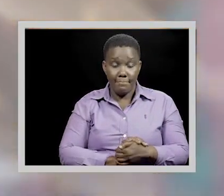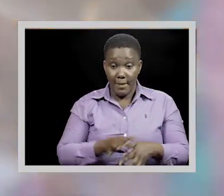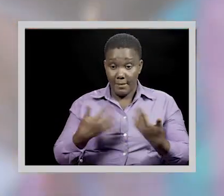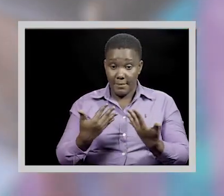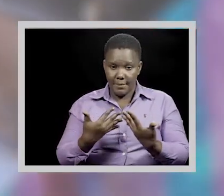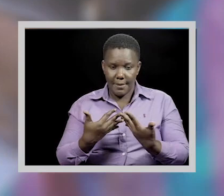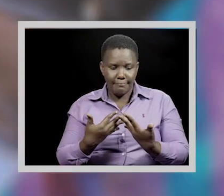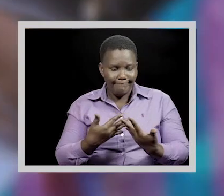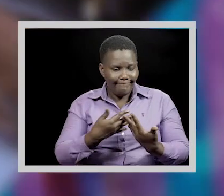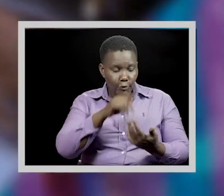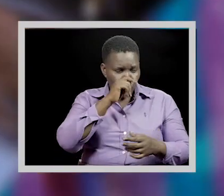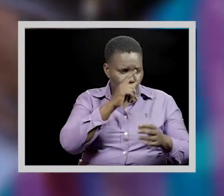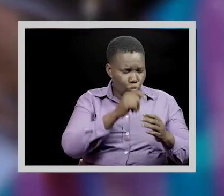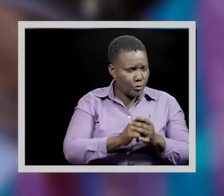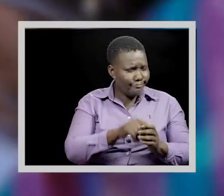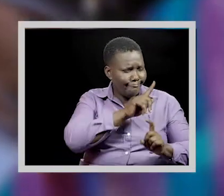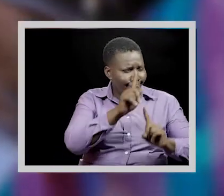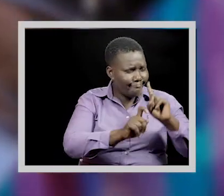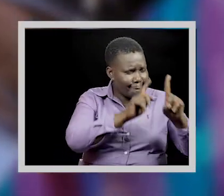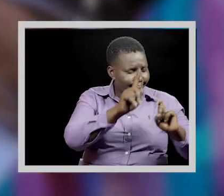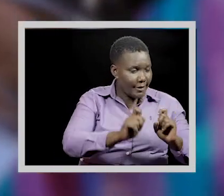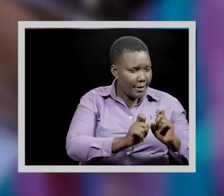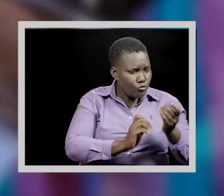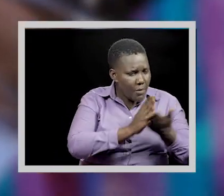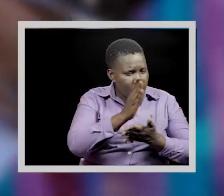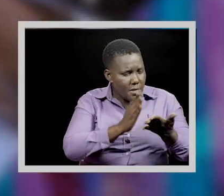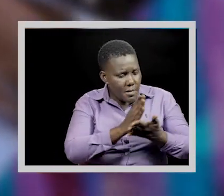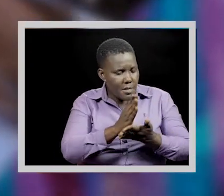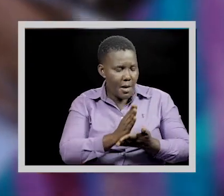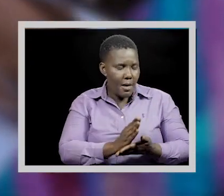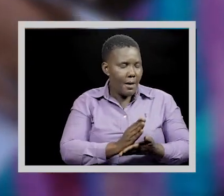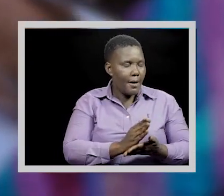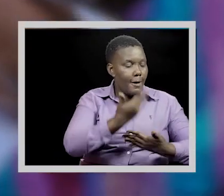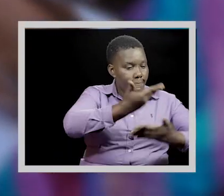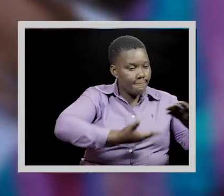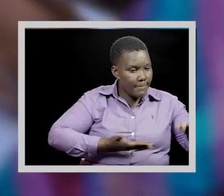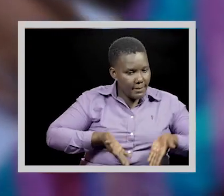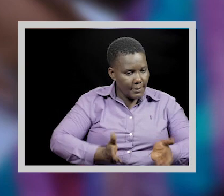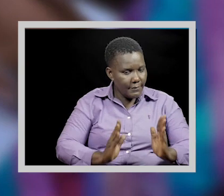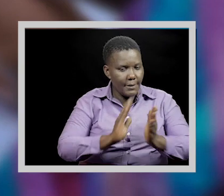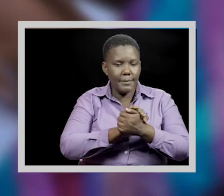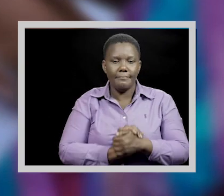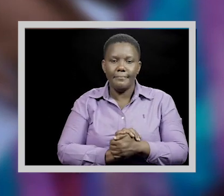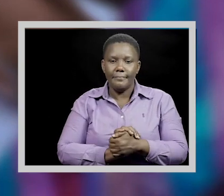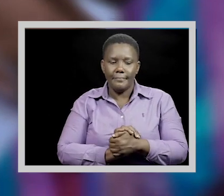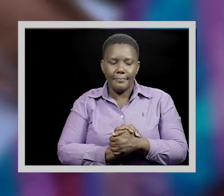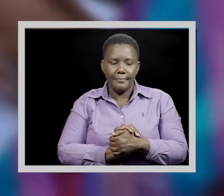The inquiries may be relied on the child's birth certificate, medical